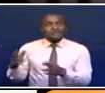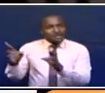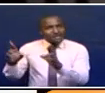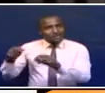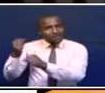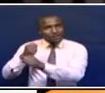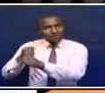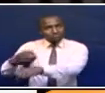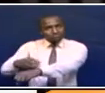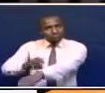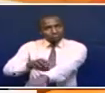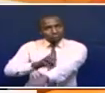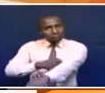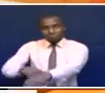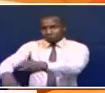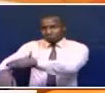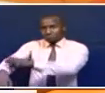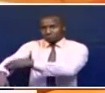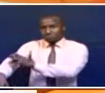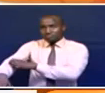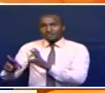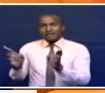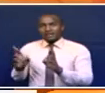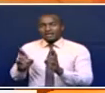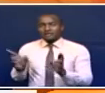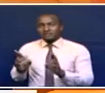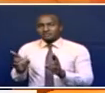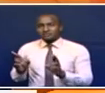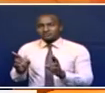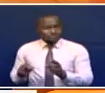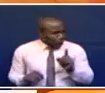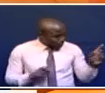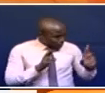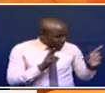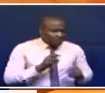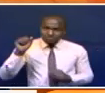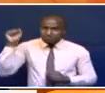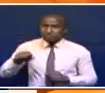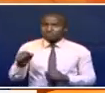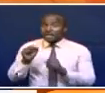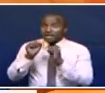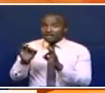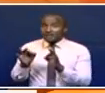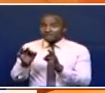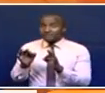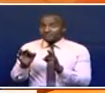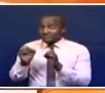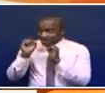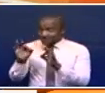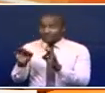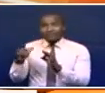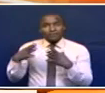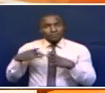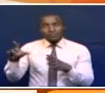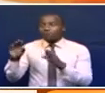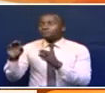this country. It's time, my friend, to roll up my sleeves. Are you ready to do that? Absolutely. And if these people. And do battle. And if these people don't